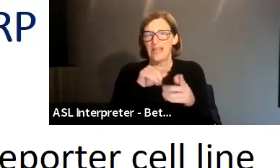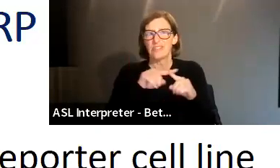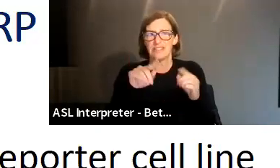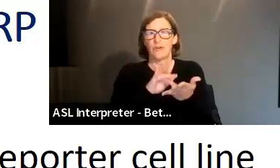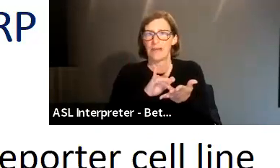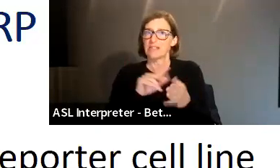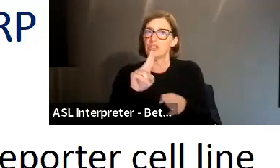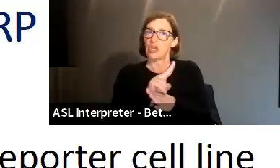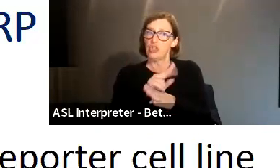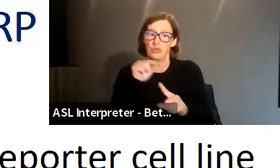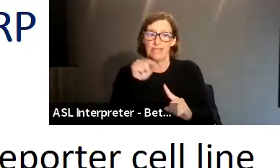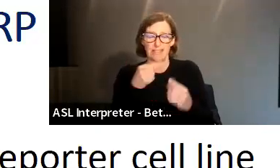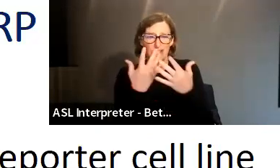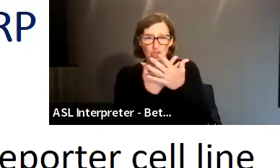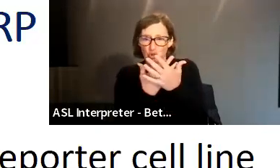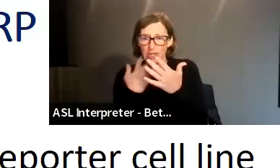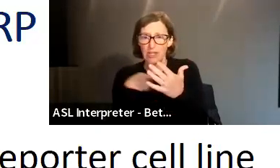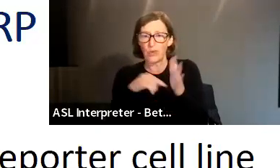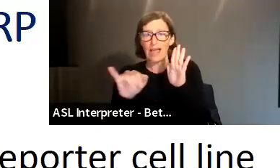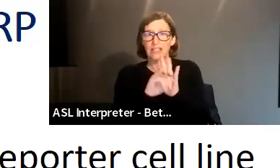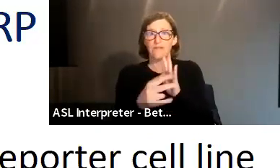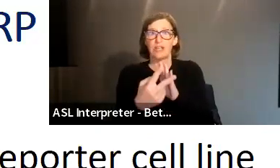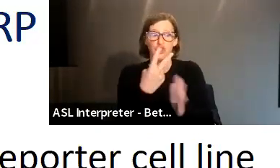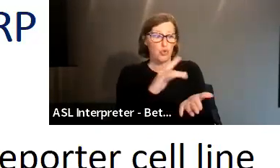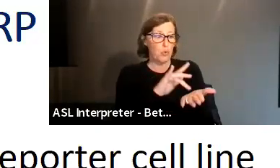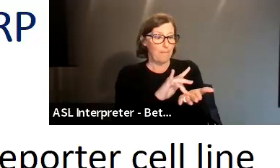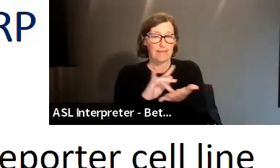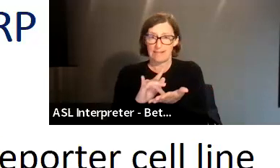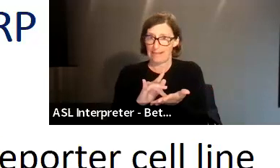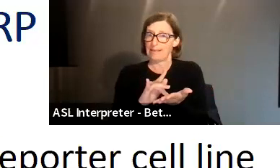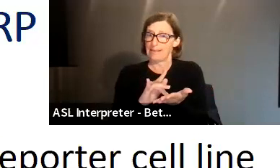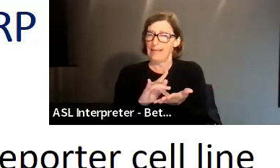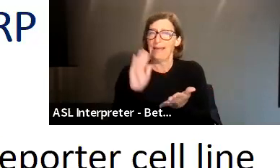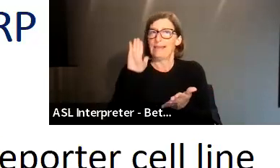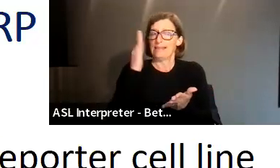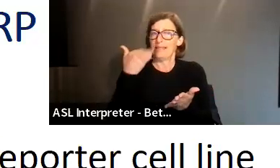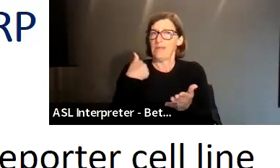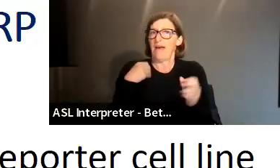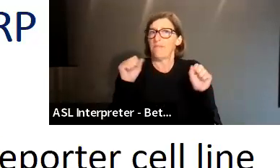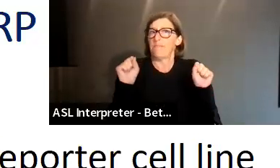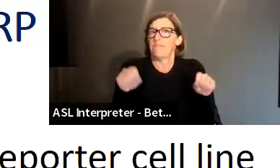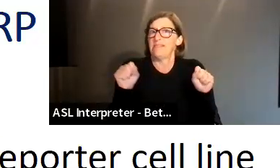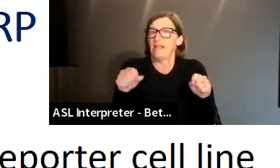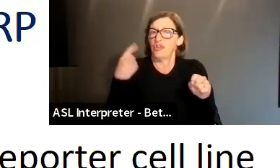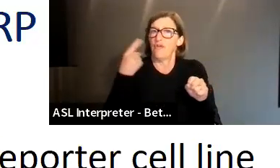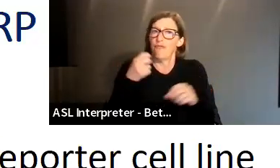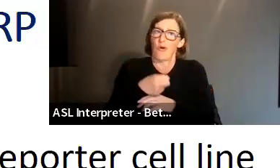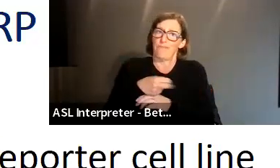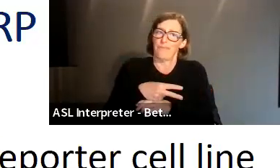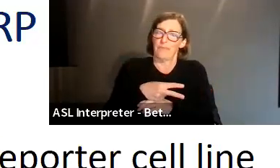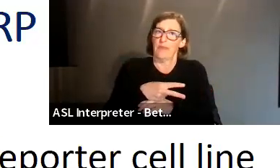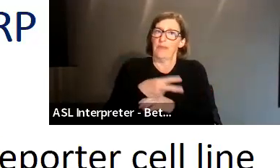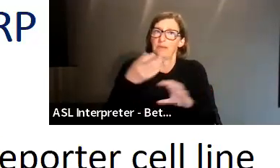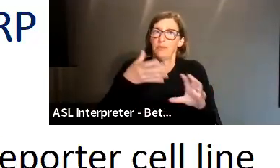this screen, we identified 2 drugs, 2 promising drugs that seem to overcome some of the mutations of